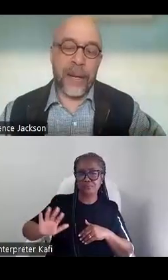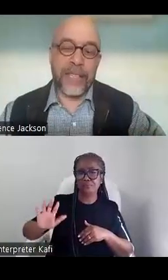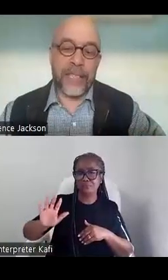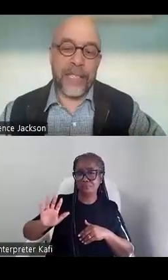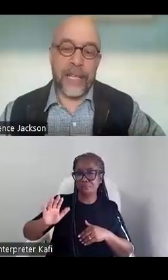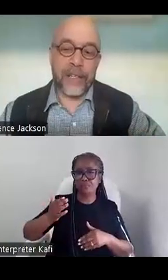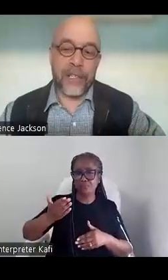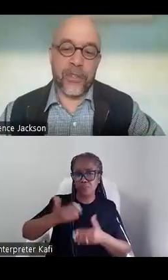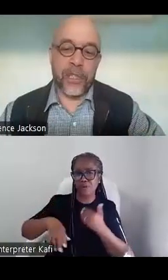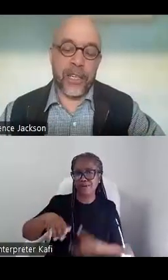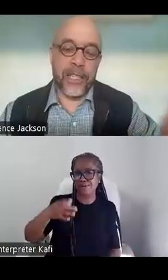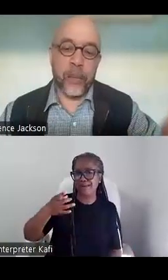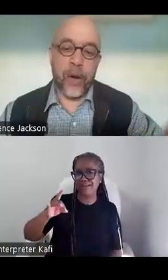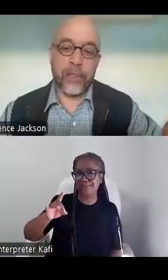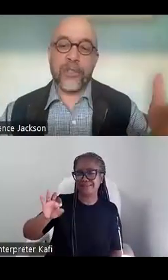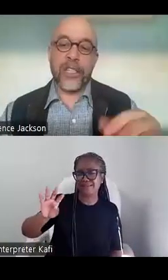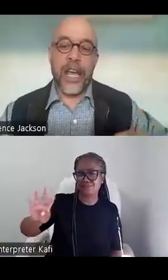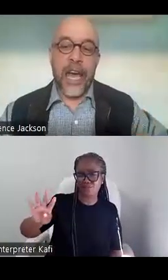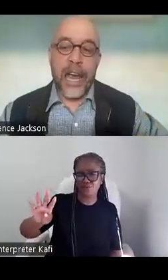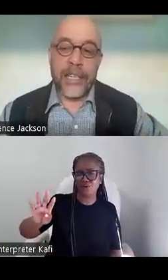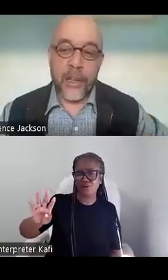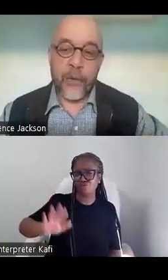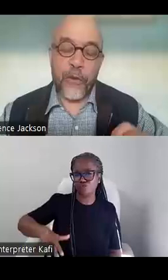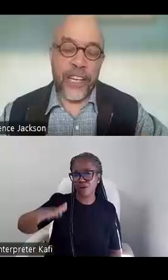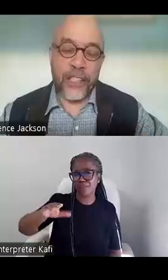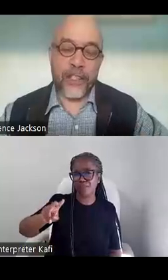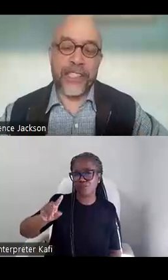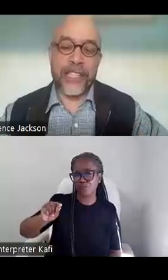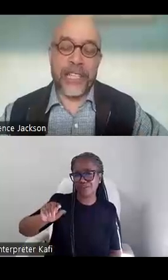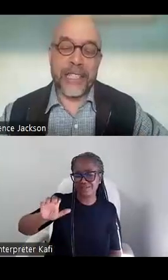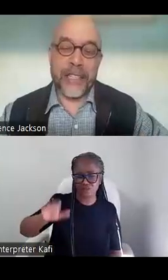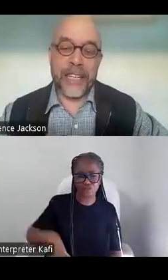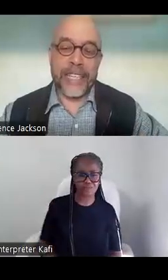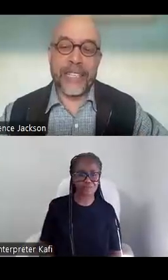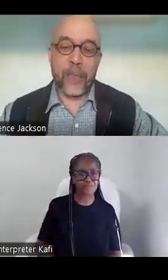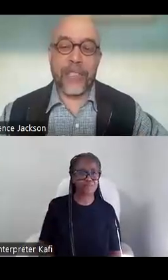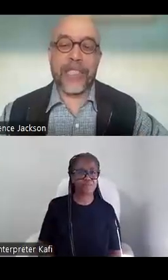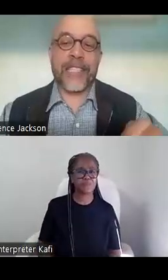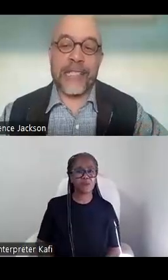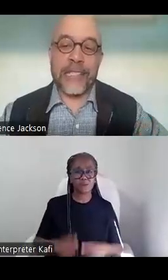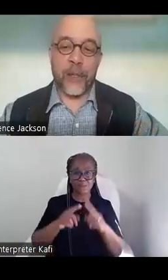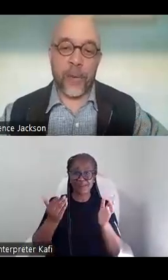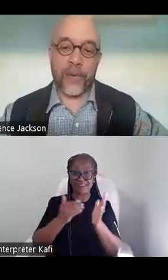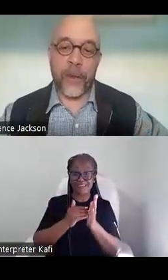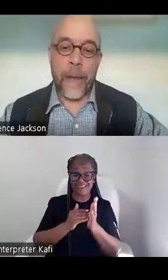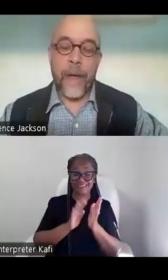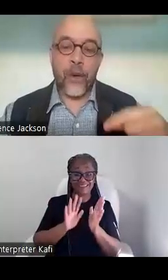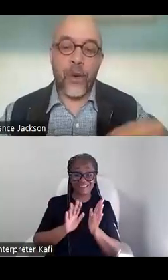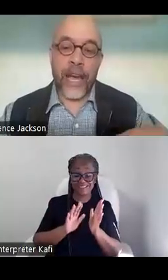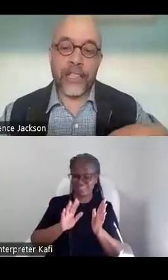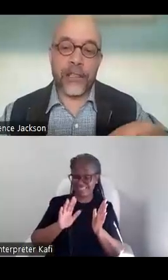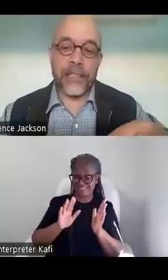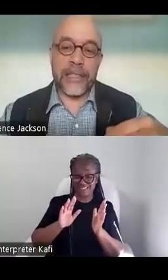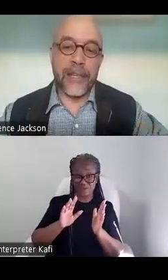it's basically Center Street and St. Paul Street. And so Frazier is precisely the person